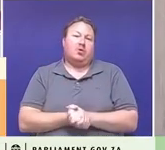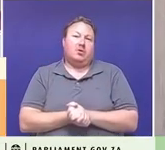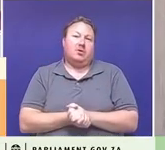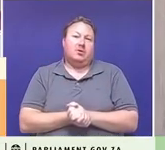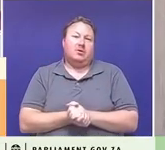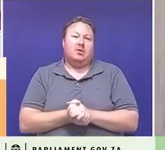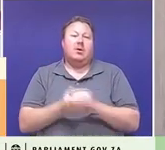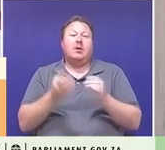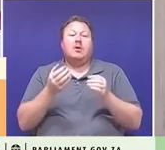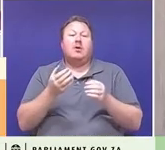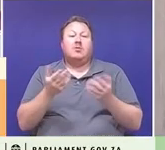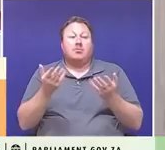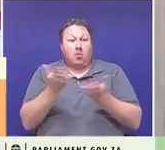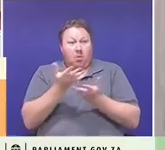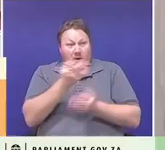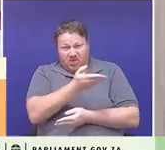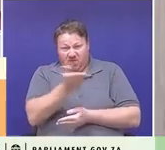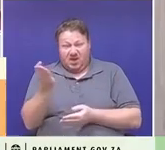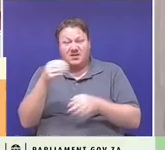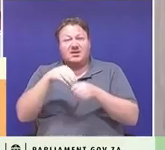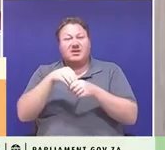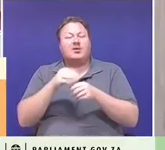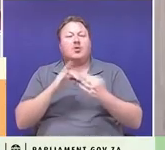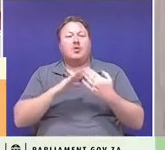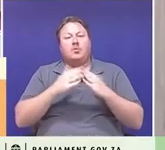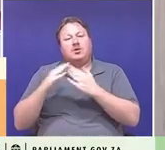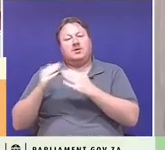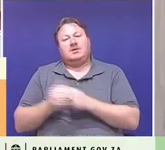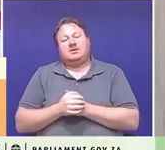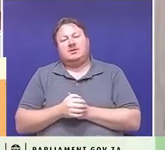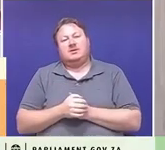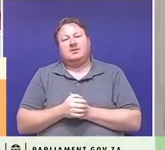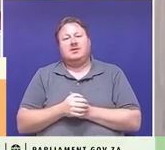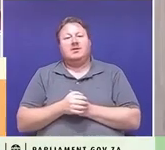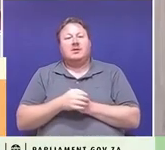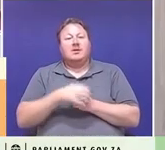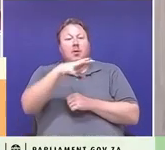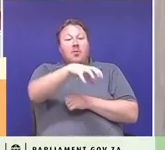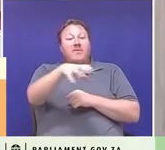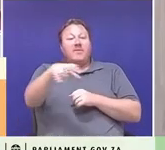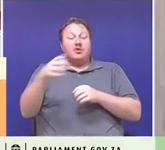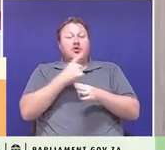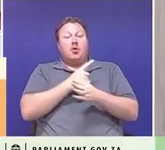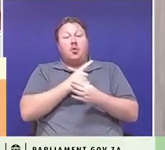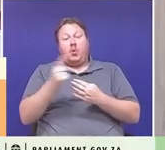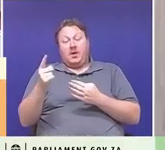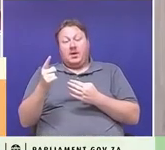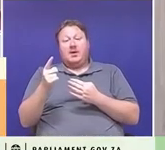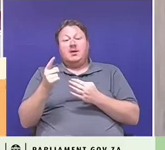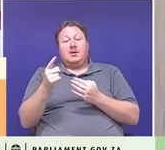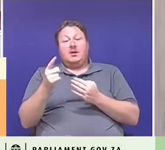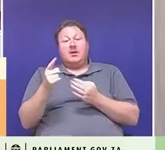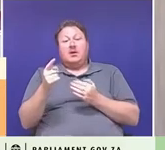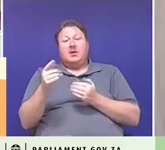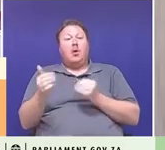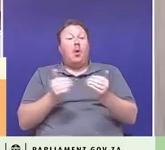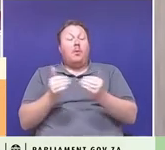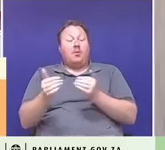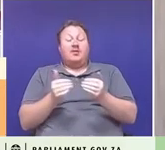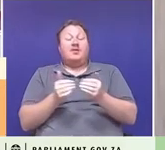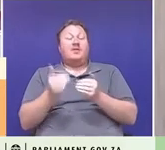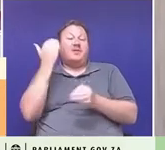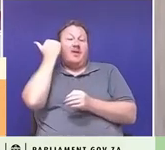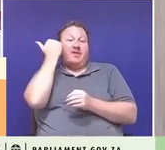in communities. At its core, Provincial Week gives effect to cooperative governance.